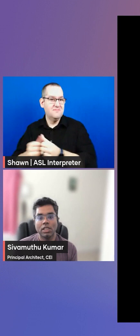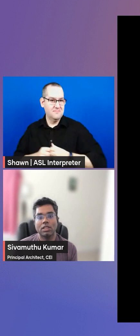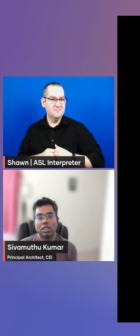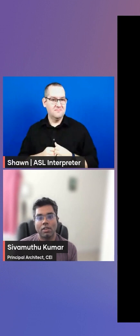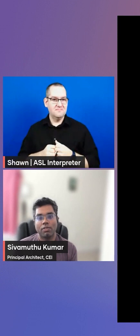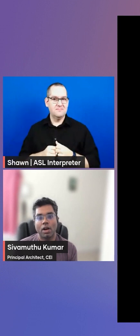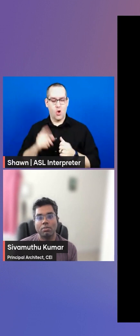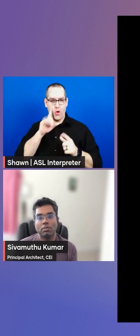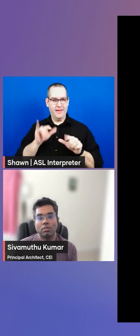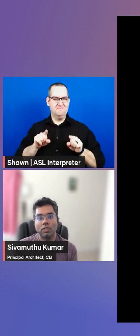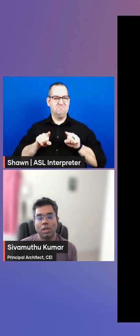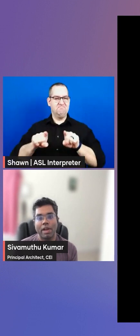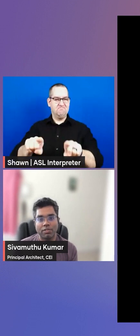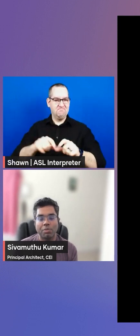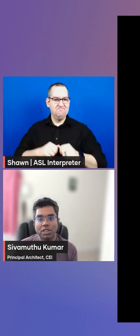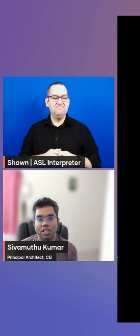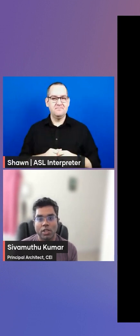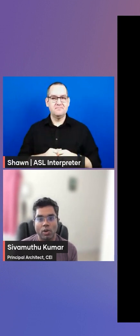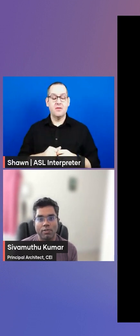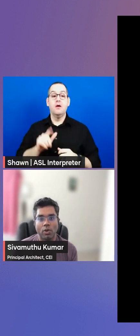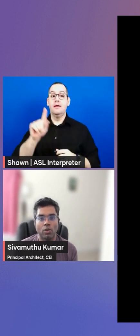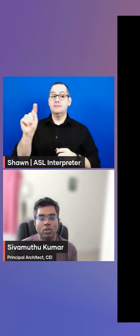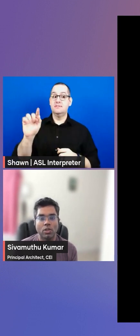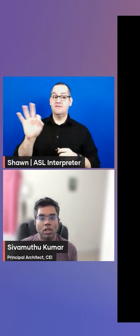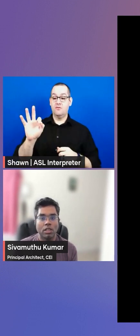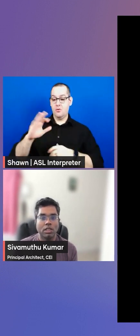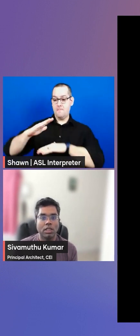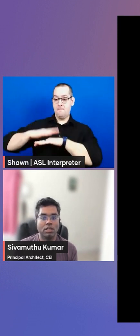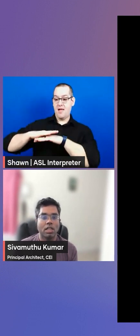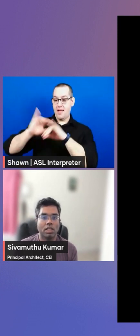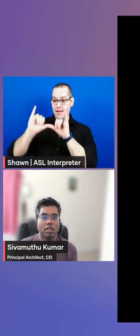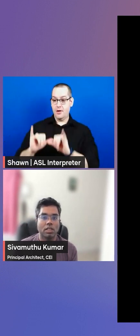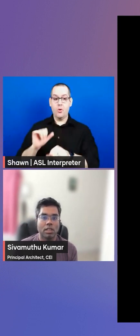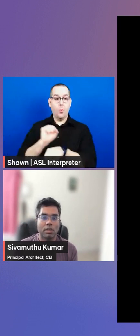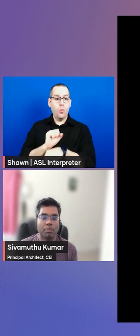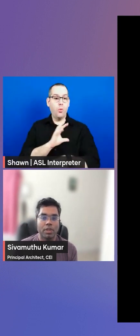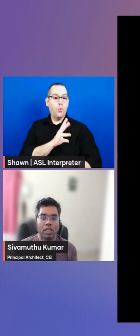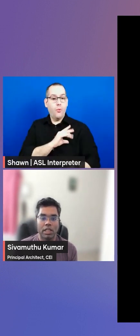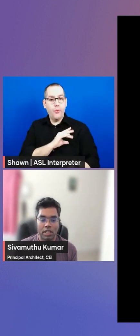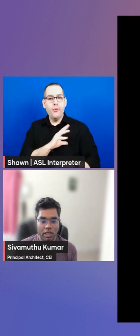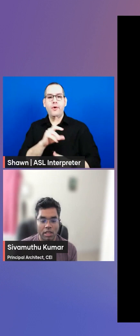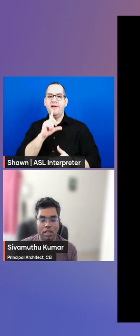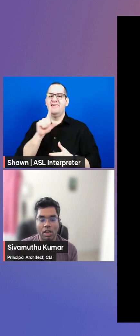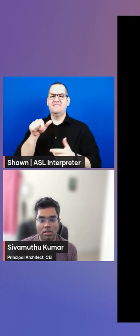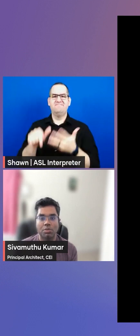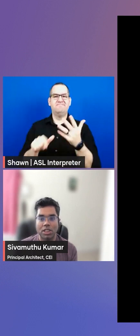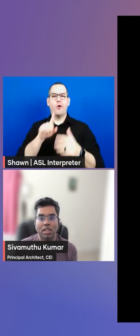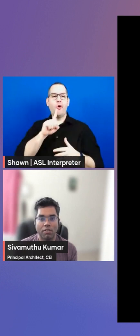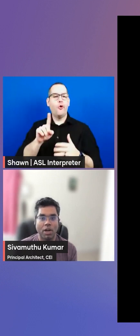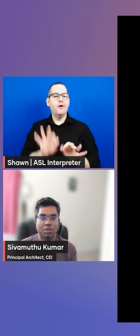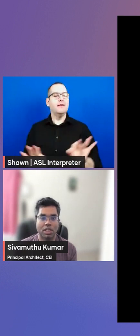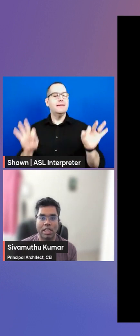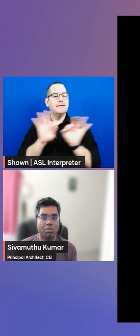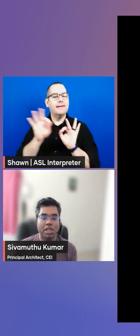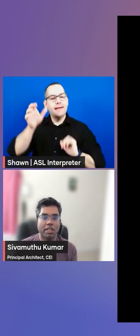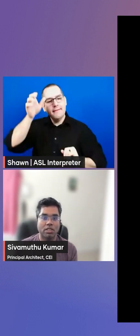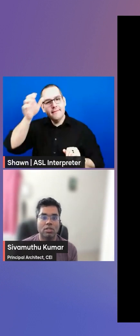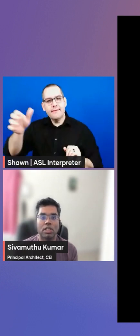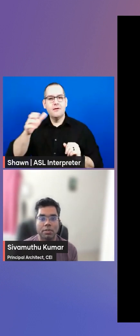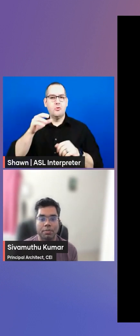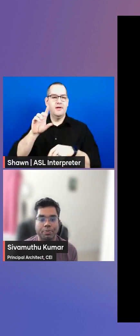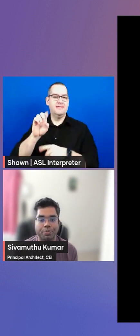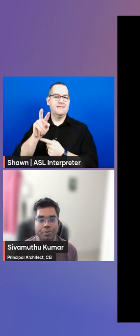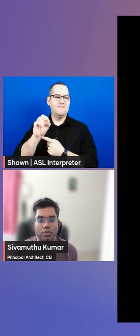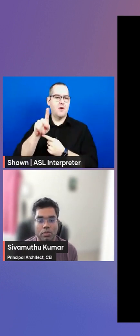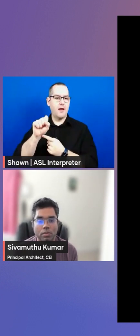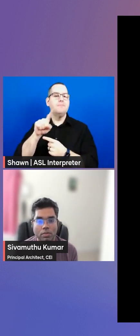So in this Terraform with the platform engineering workflow, these are the key concepts in the DevOps that can be like